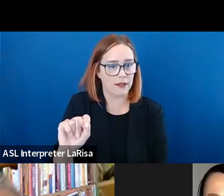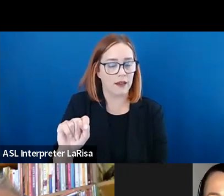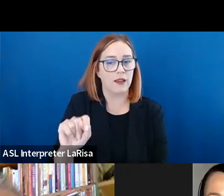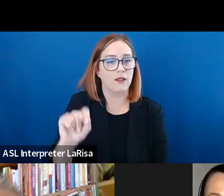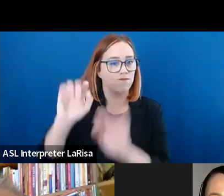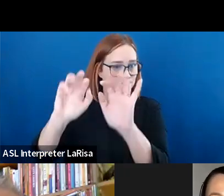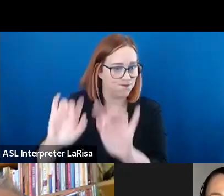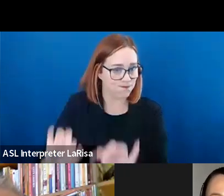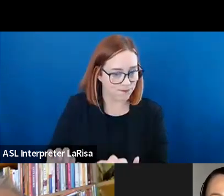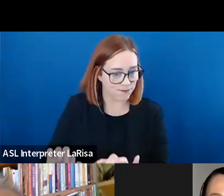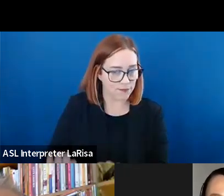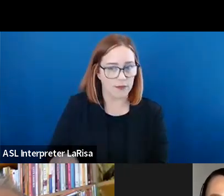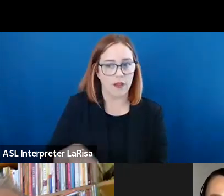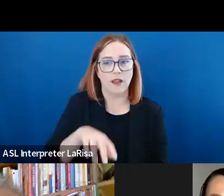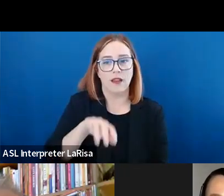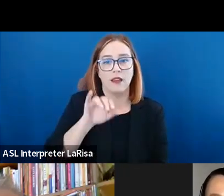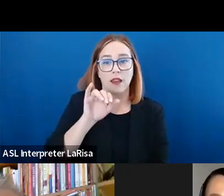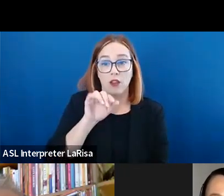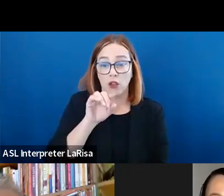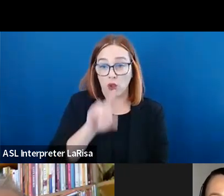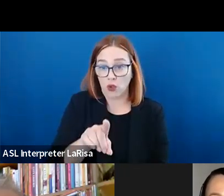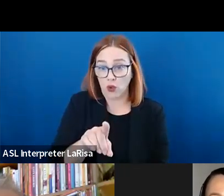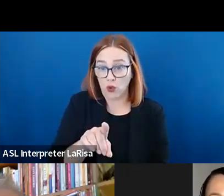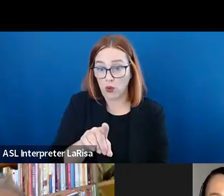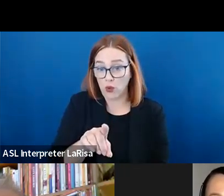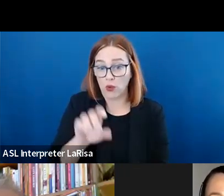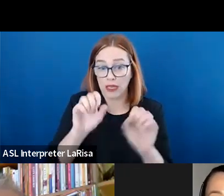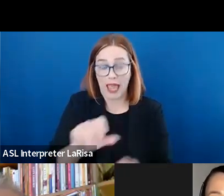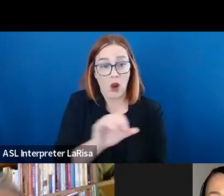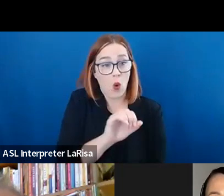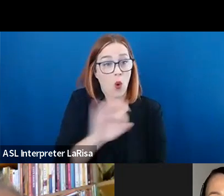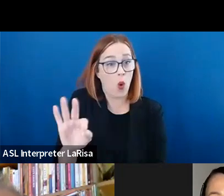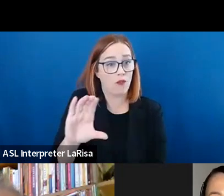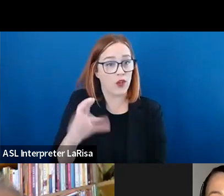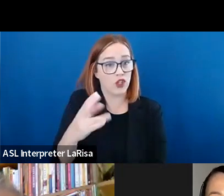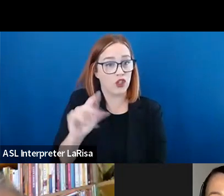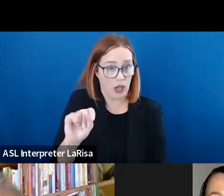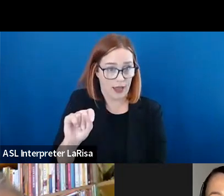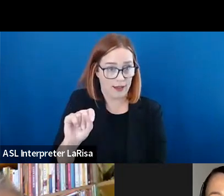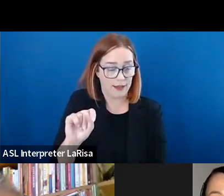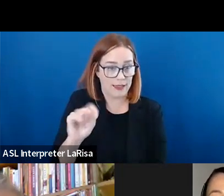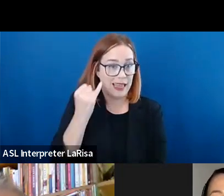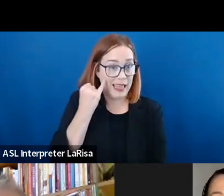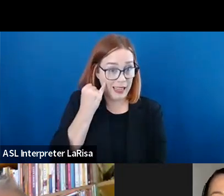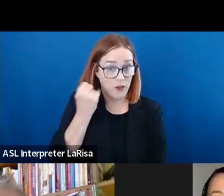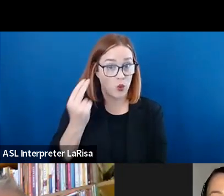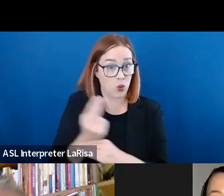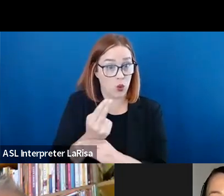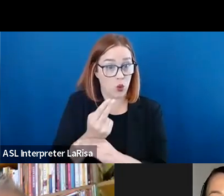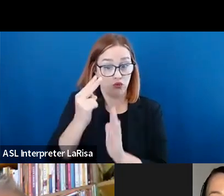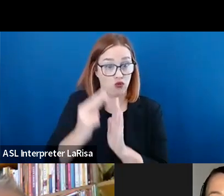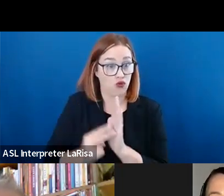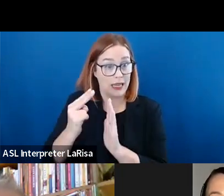menu bar. If you would like to turn the chat feature off, if you are using a screen reader, you can do that